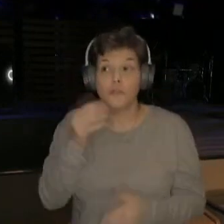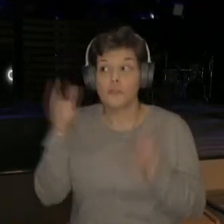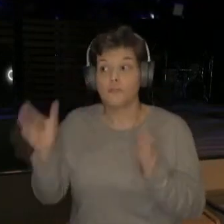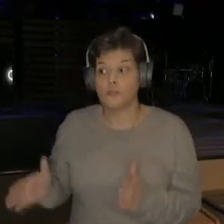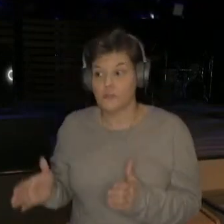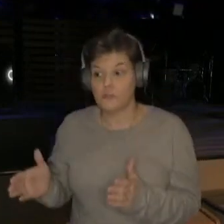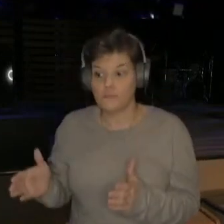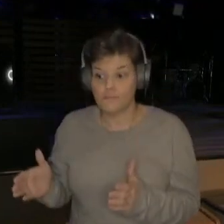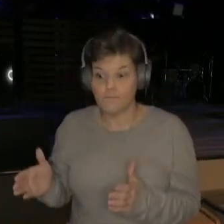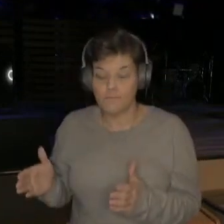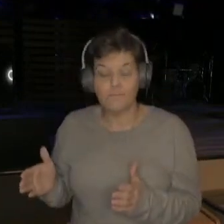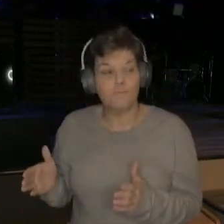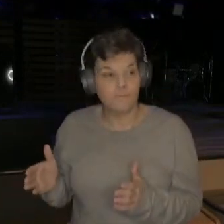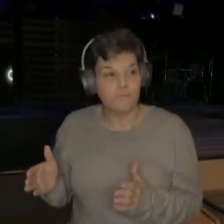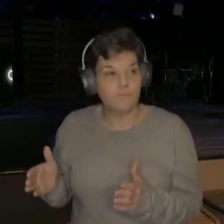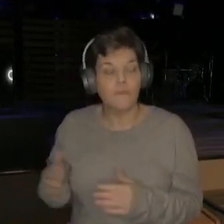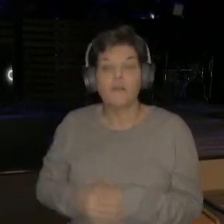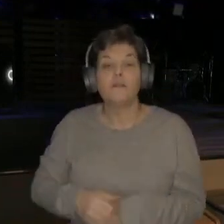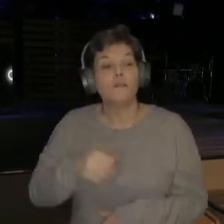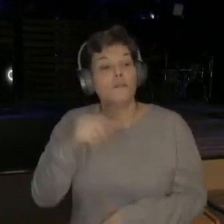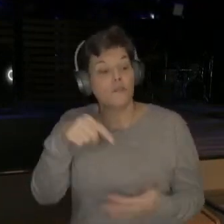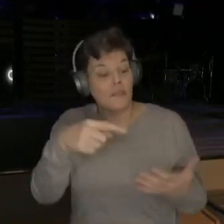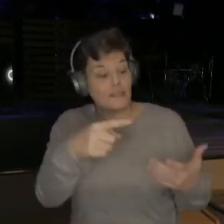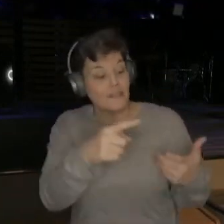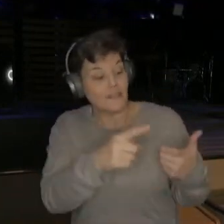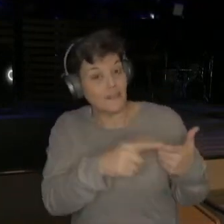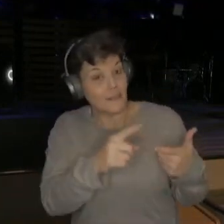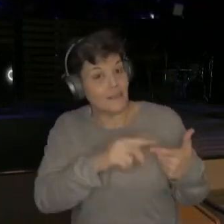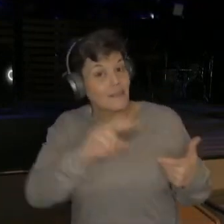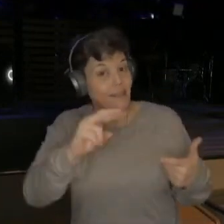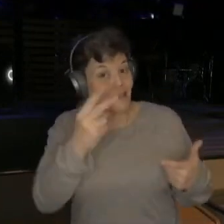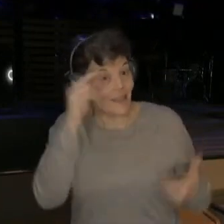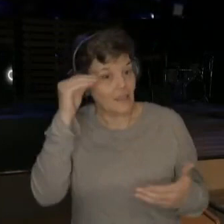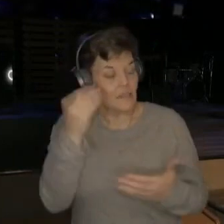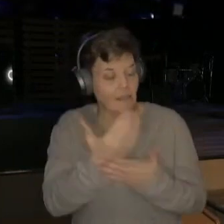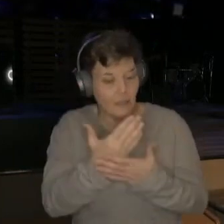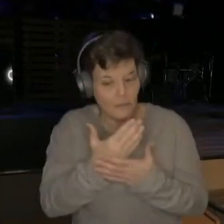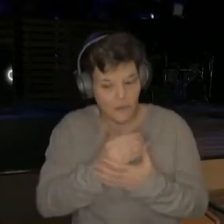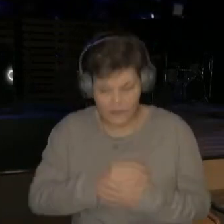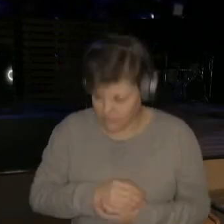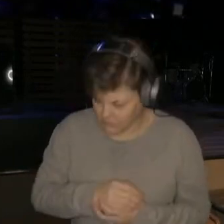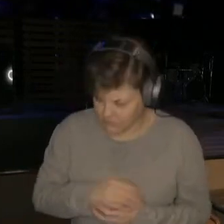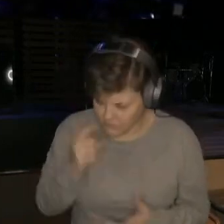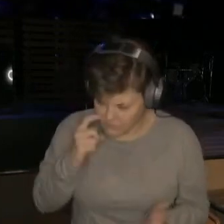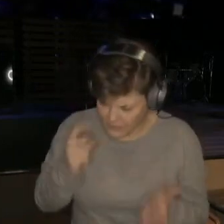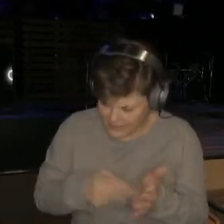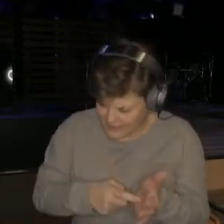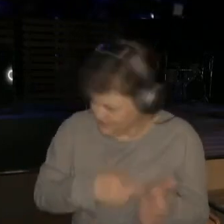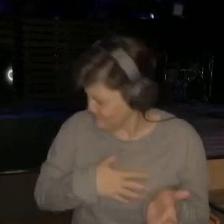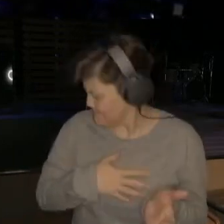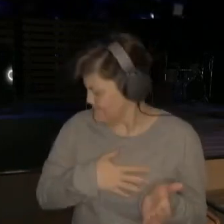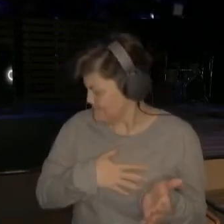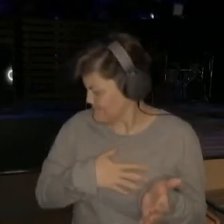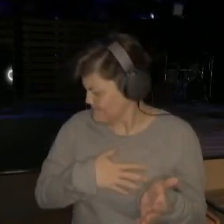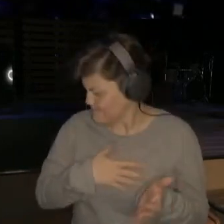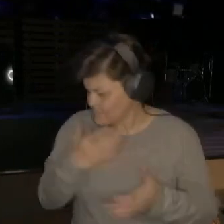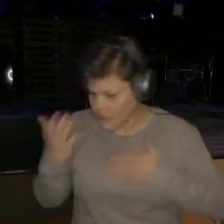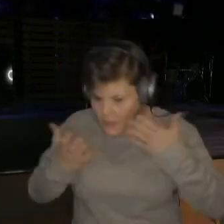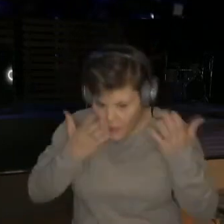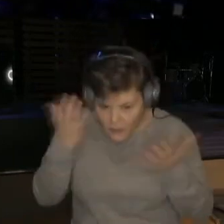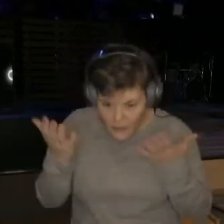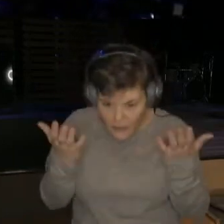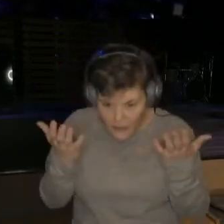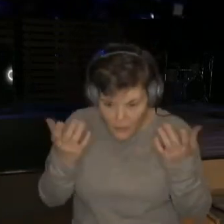the son finally realized what he was doing, and he thought to himself, there are